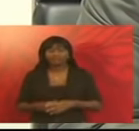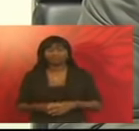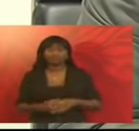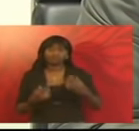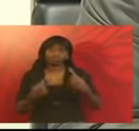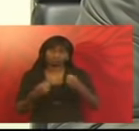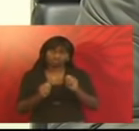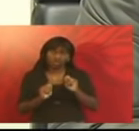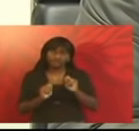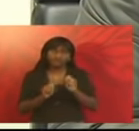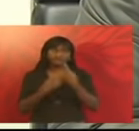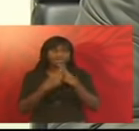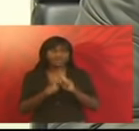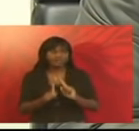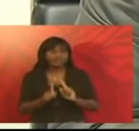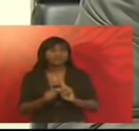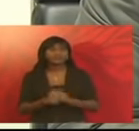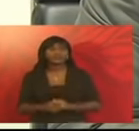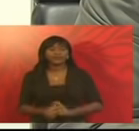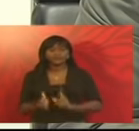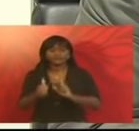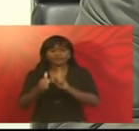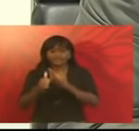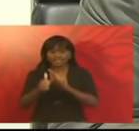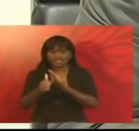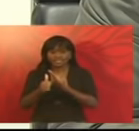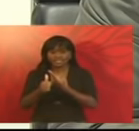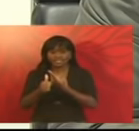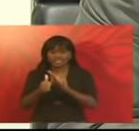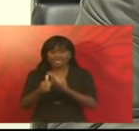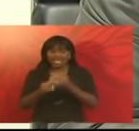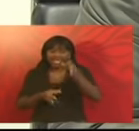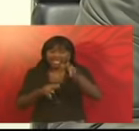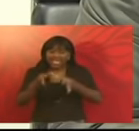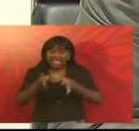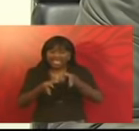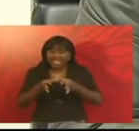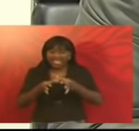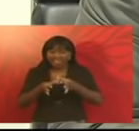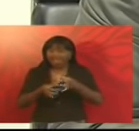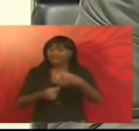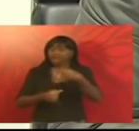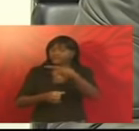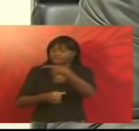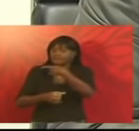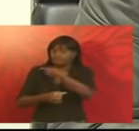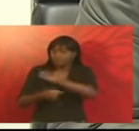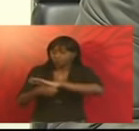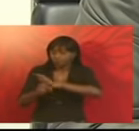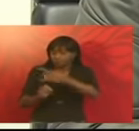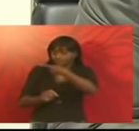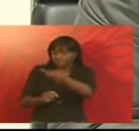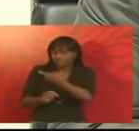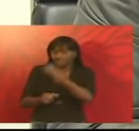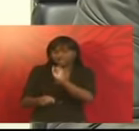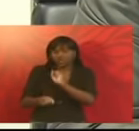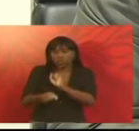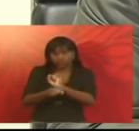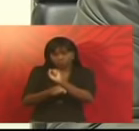that a little. The first issue is that if the vaccine is seen to work, if the vaccine is seen